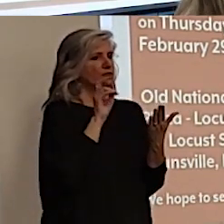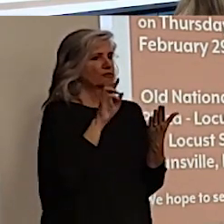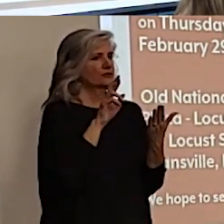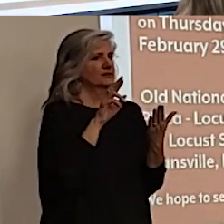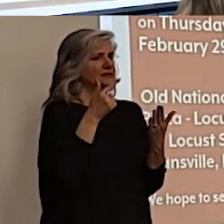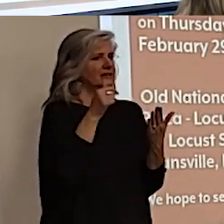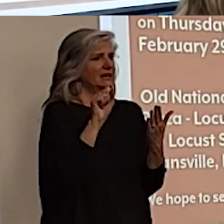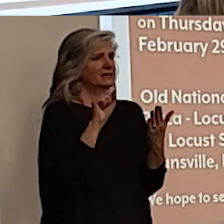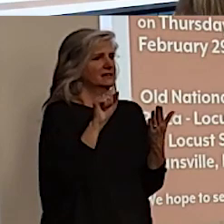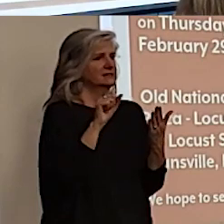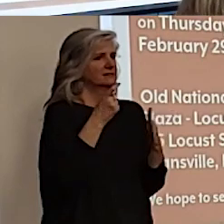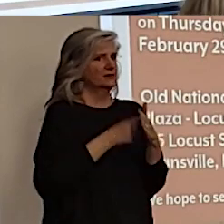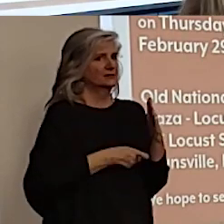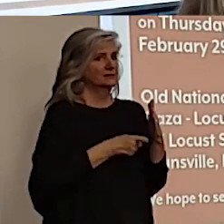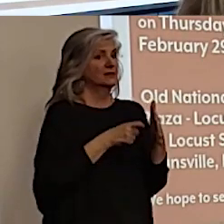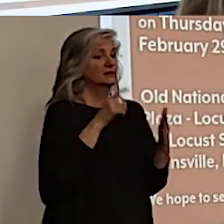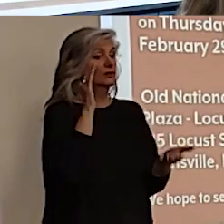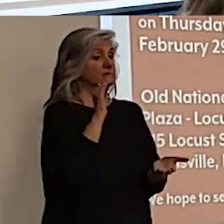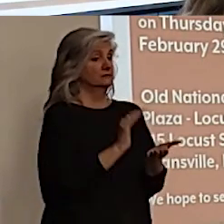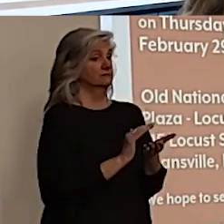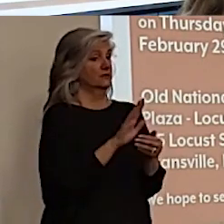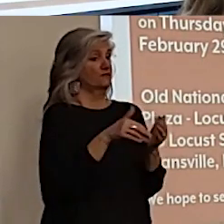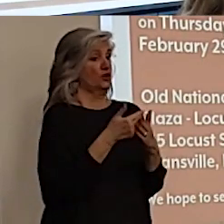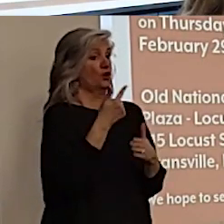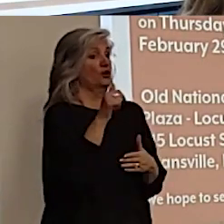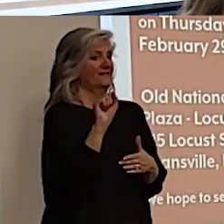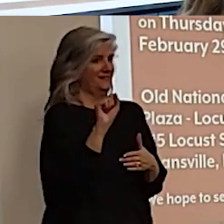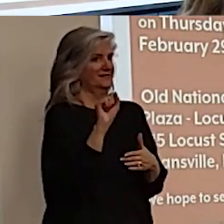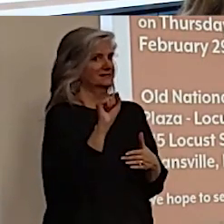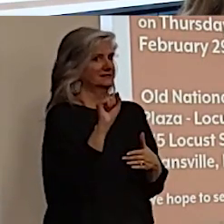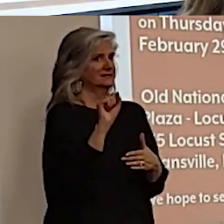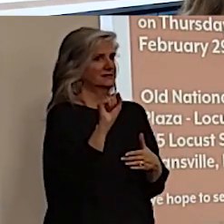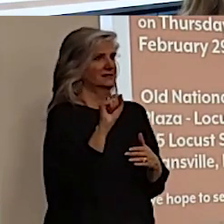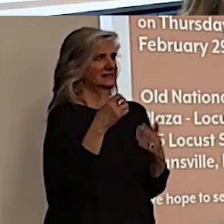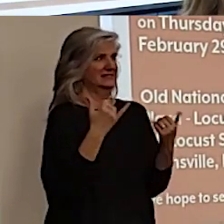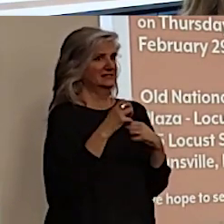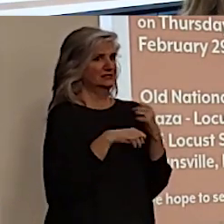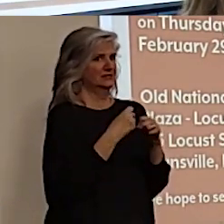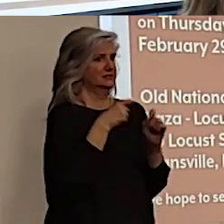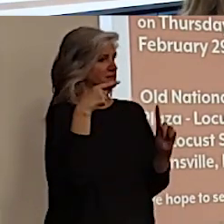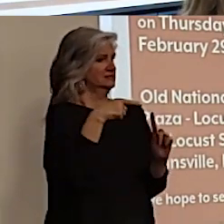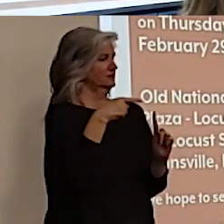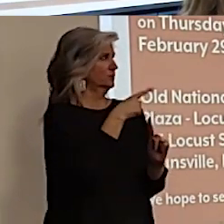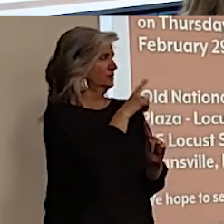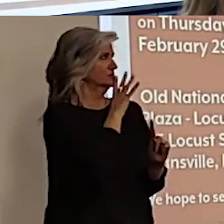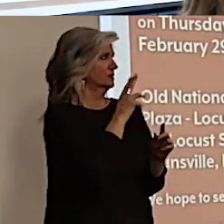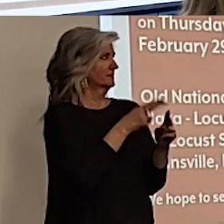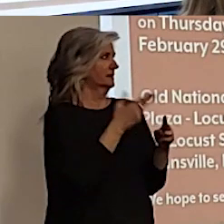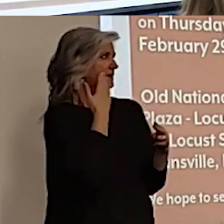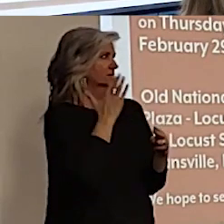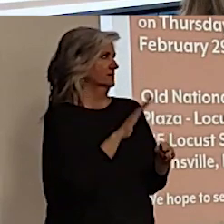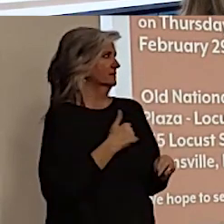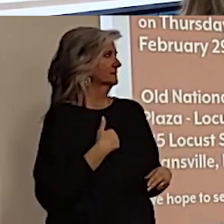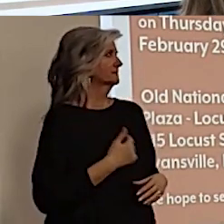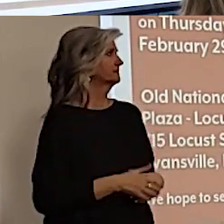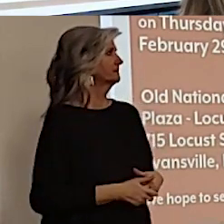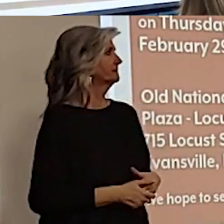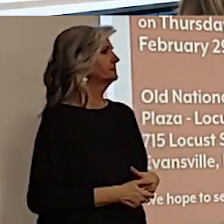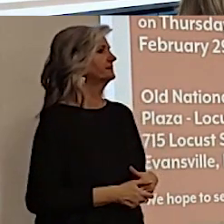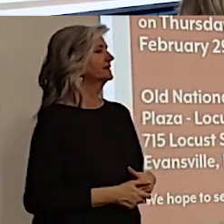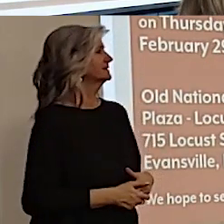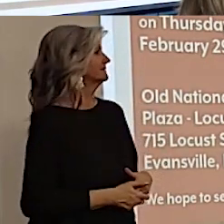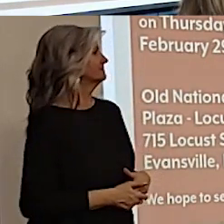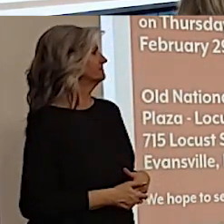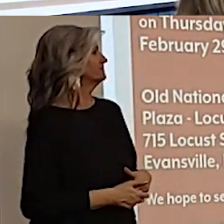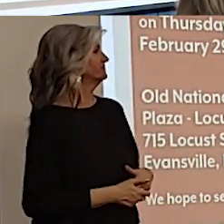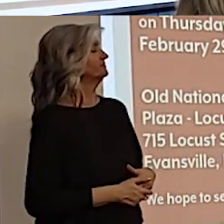gas costs, those have come down for all gas utilities this year. But I'm not sure specifically what you're referring to. So, okay.